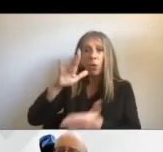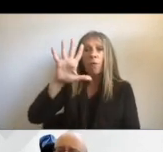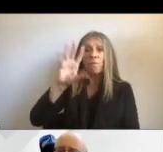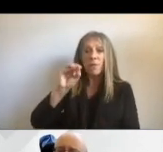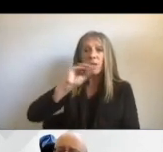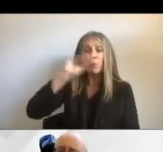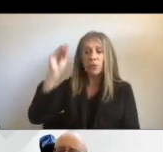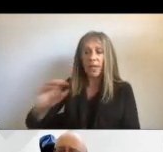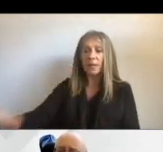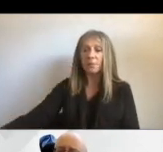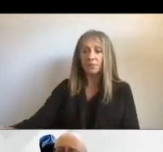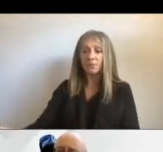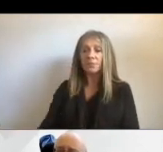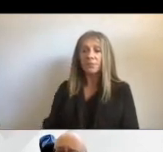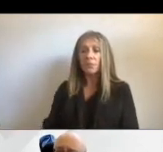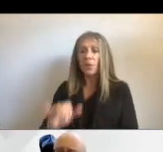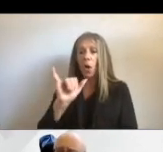the shelter at the seat